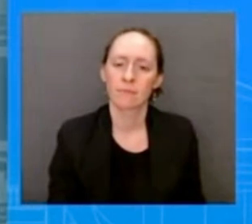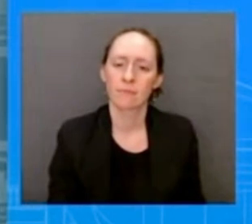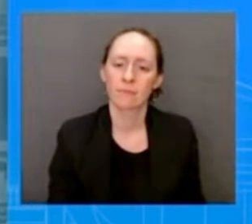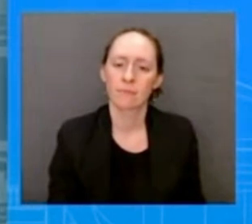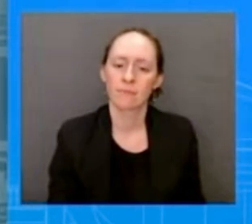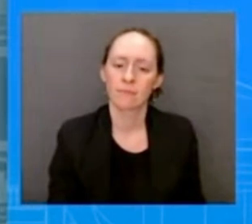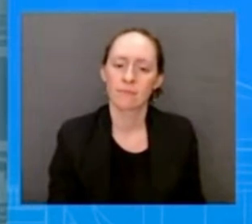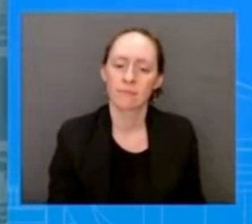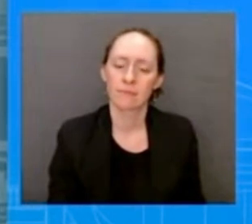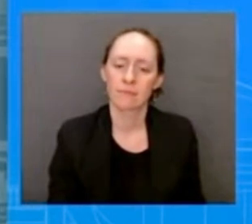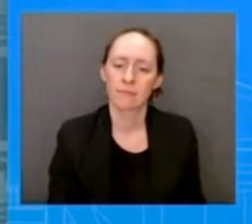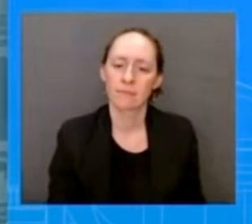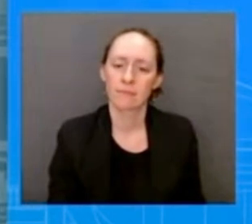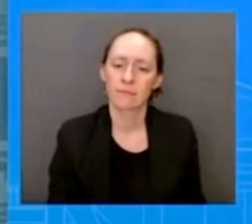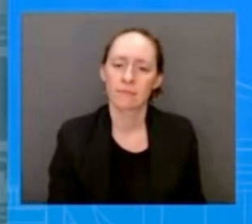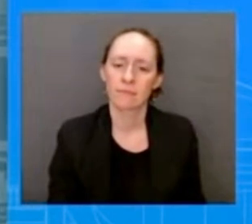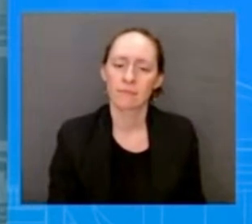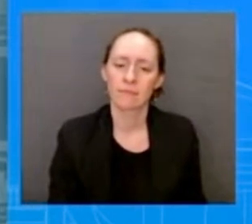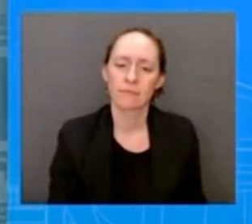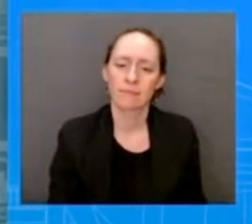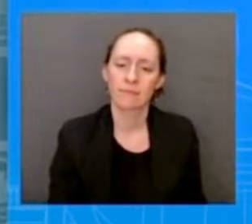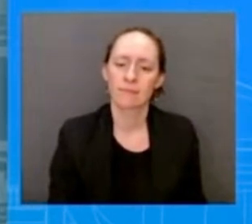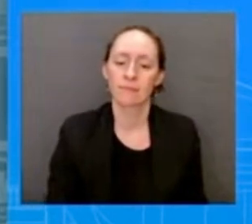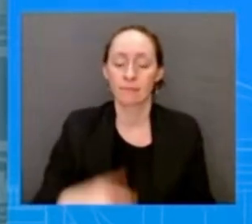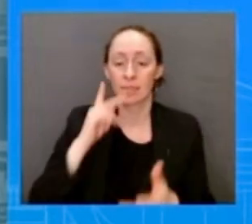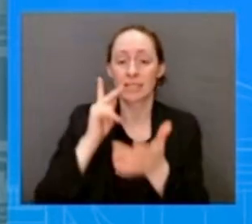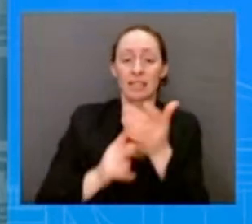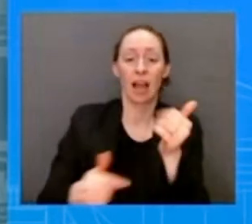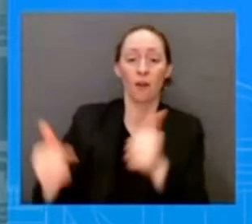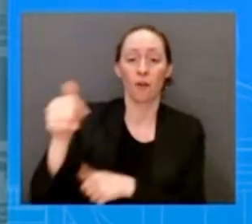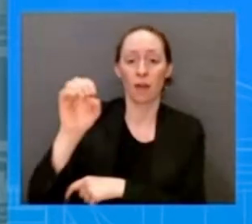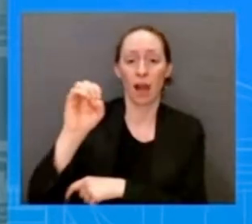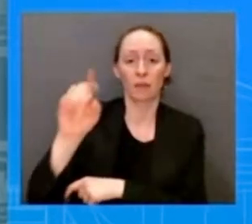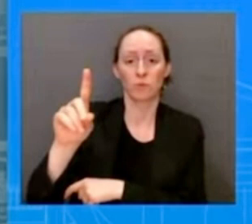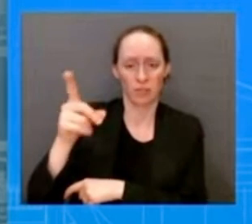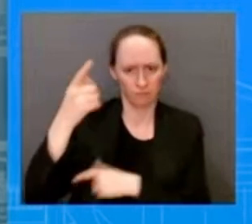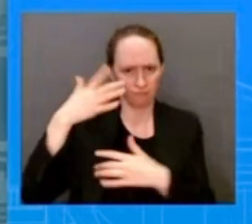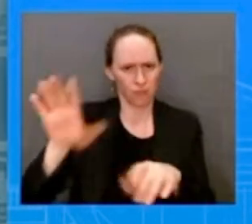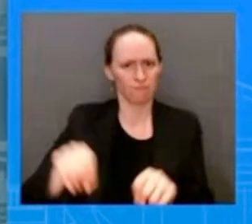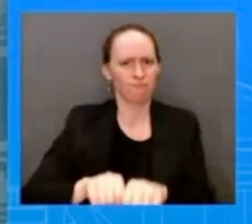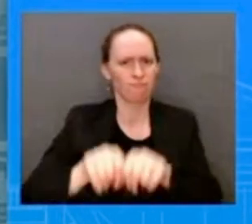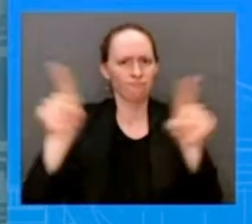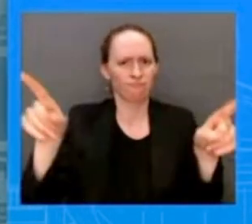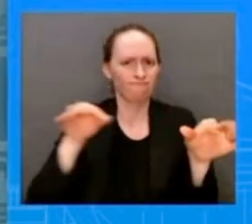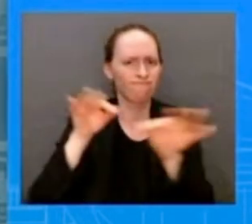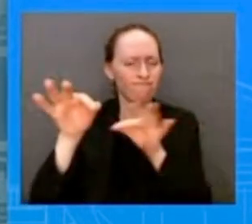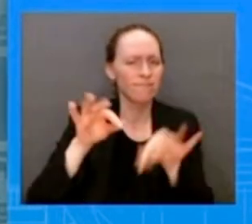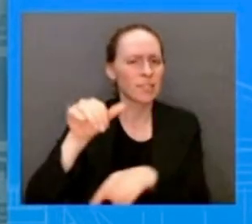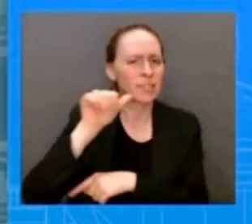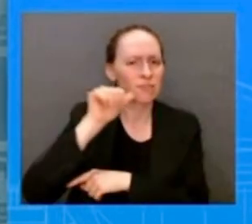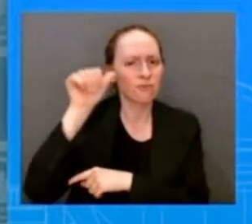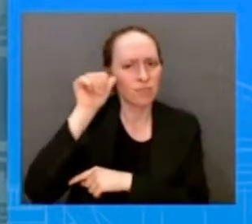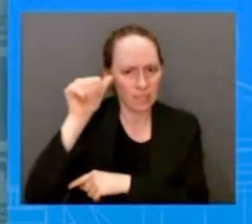Education yesterday, basically stating that we have their backs. So we are going to continue to fight.